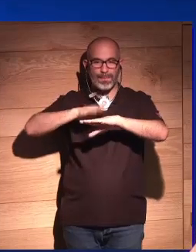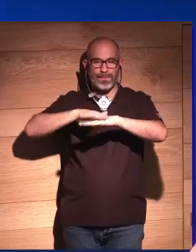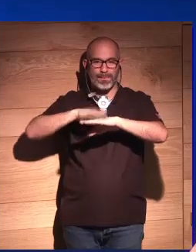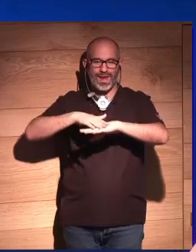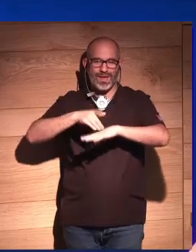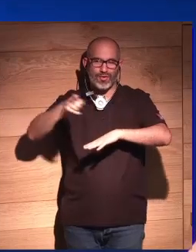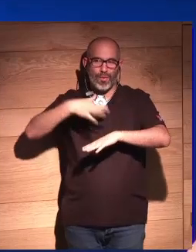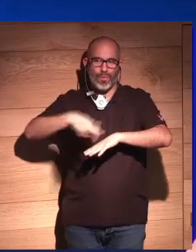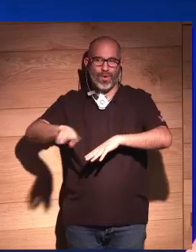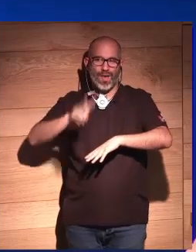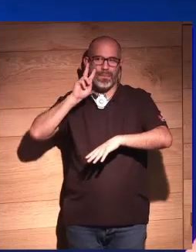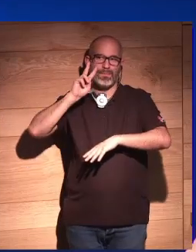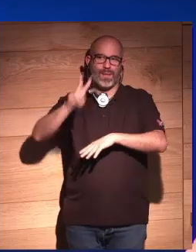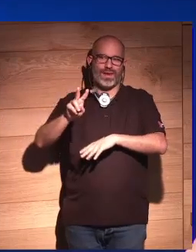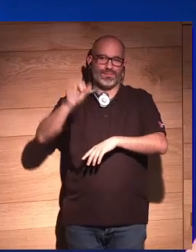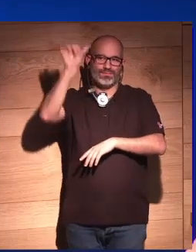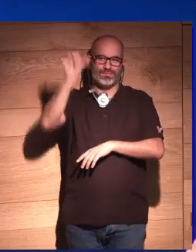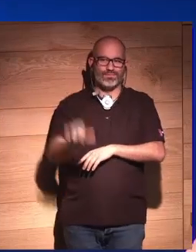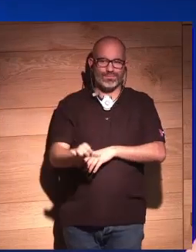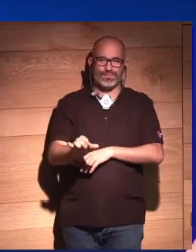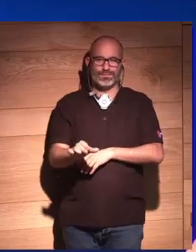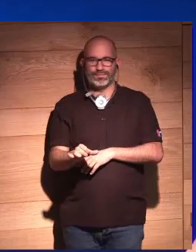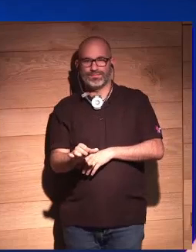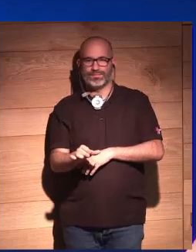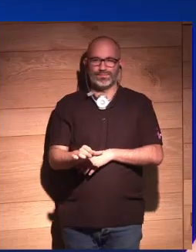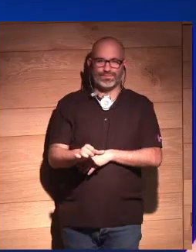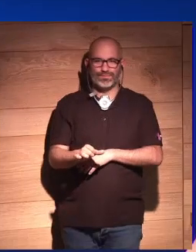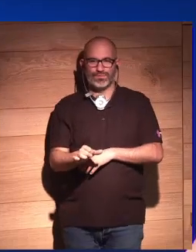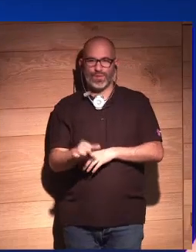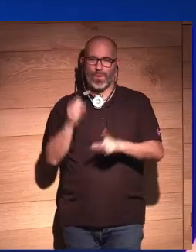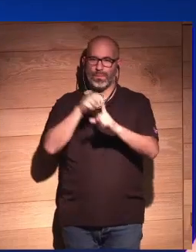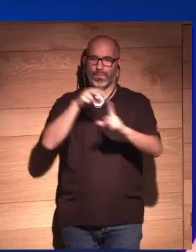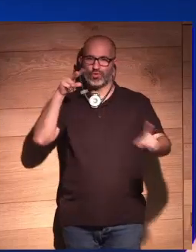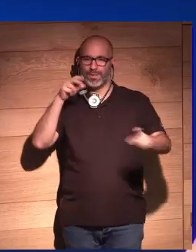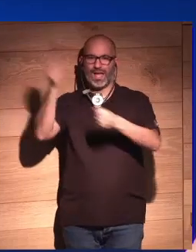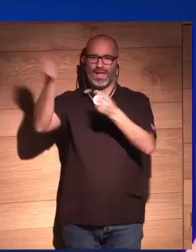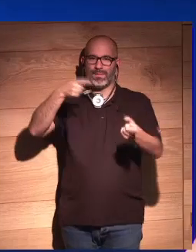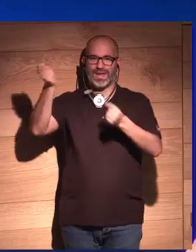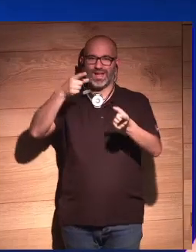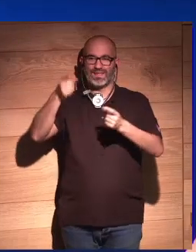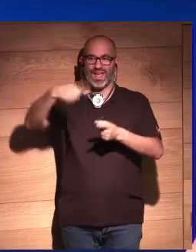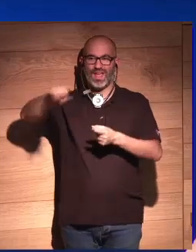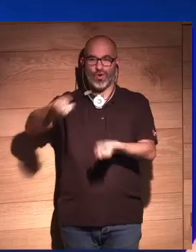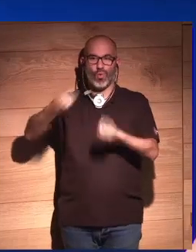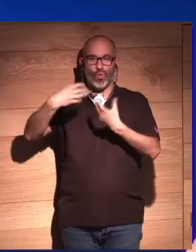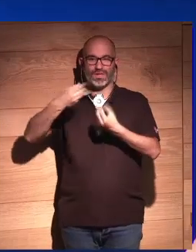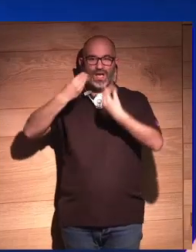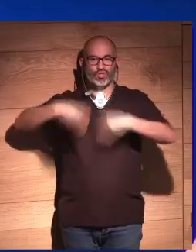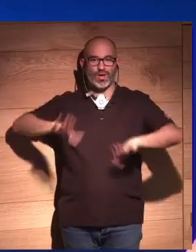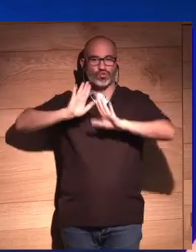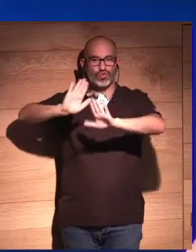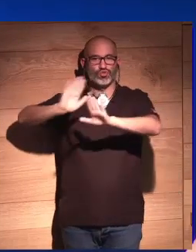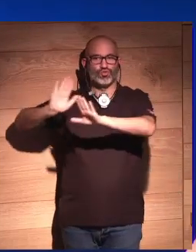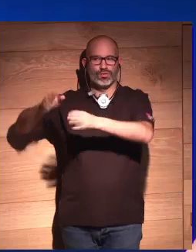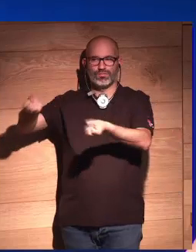about any kind of immigrant, different immigrants that are telling their stories, and you, through